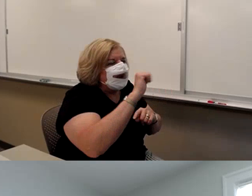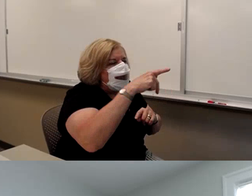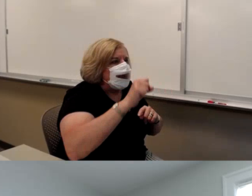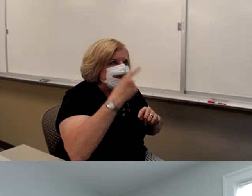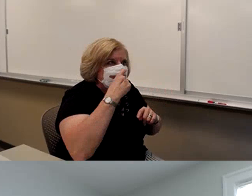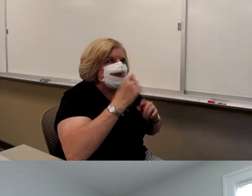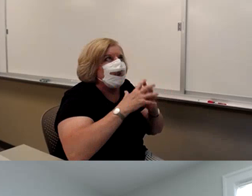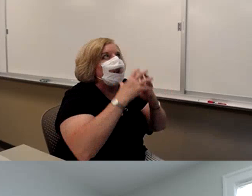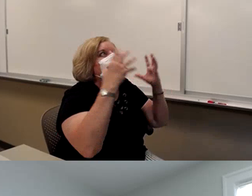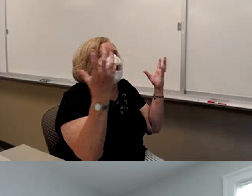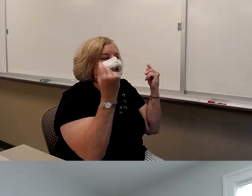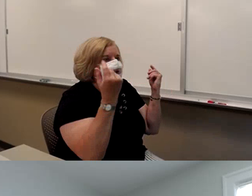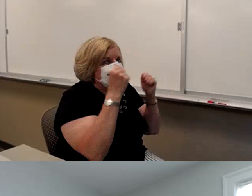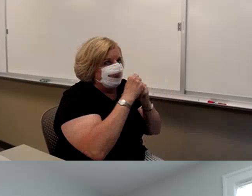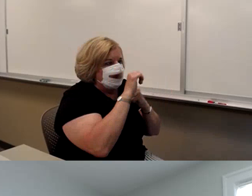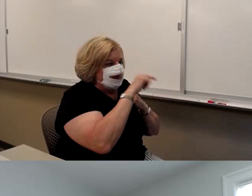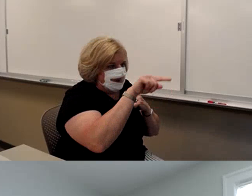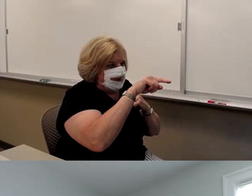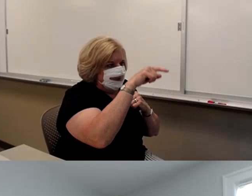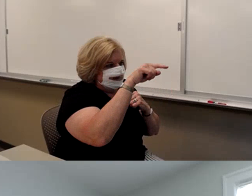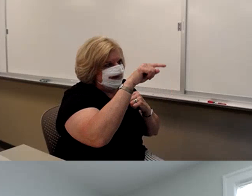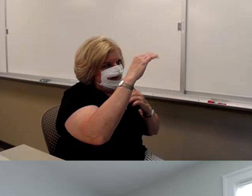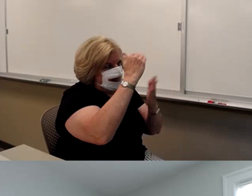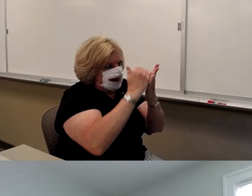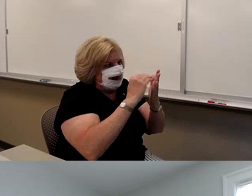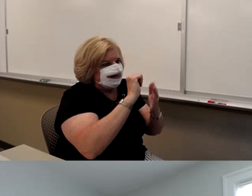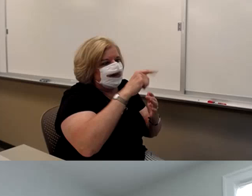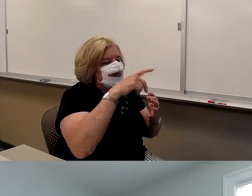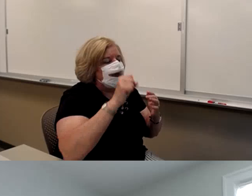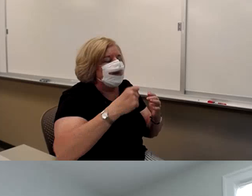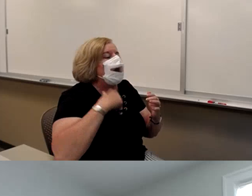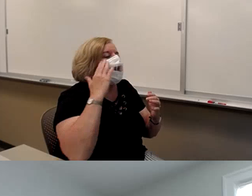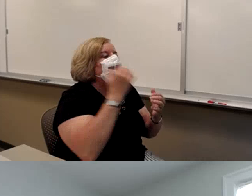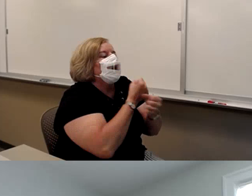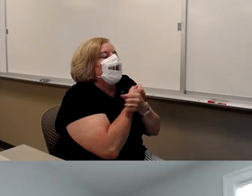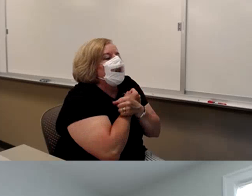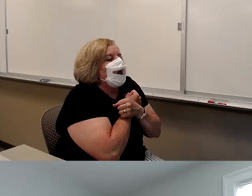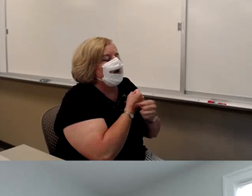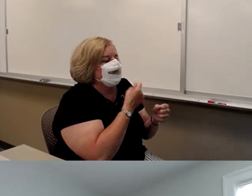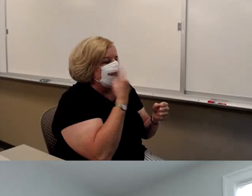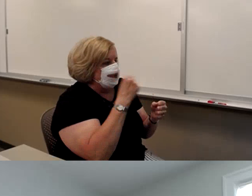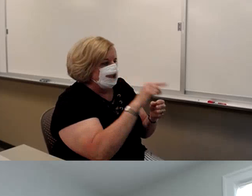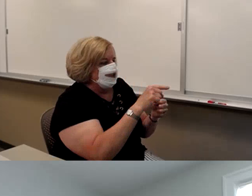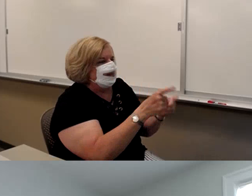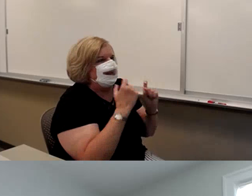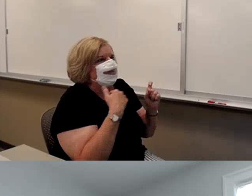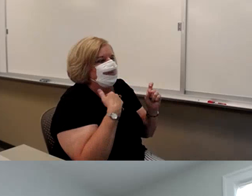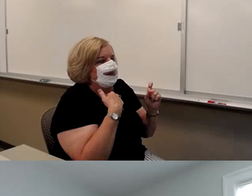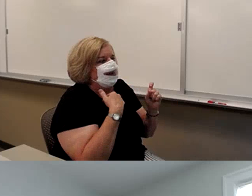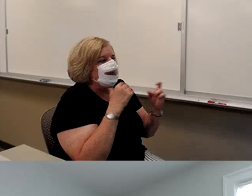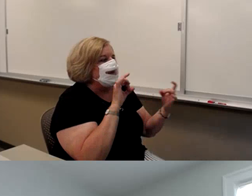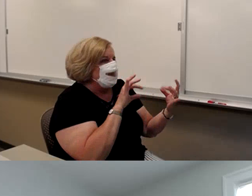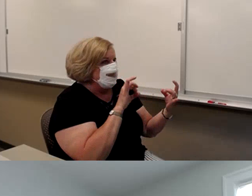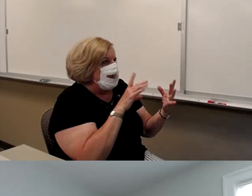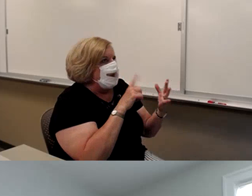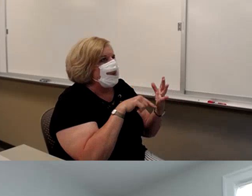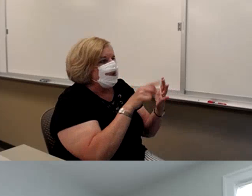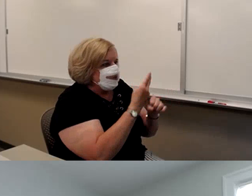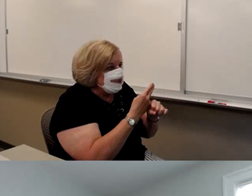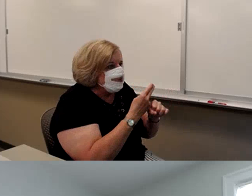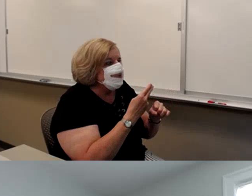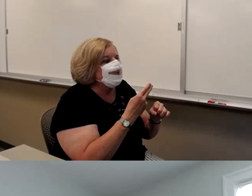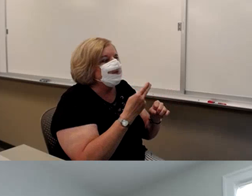you can do with the apps, I would love to get feedback from you all on what you've used or, hey,